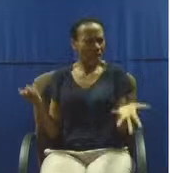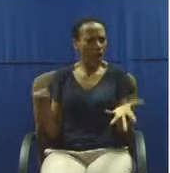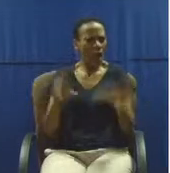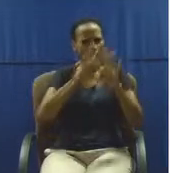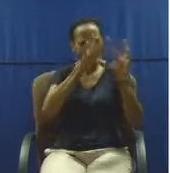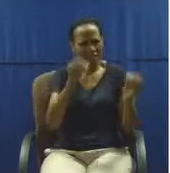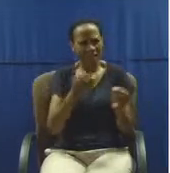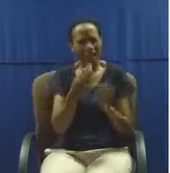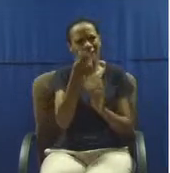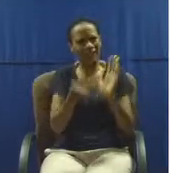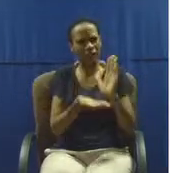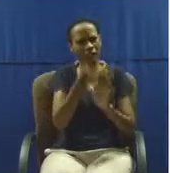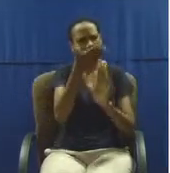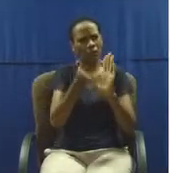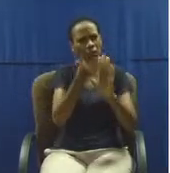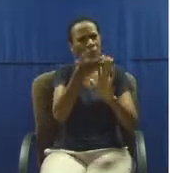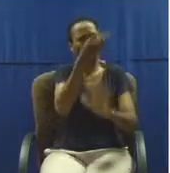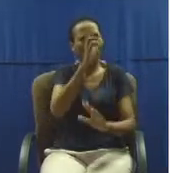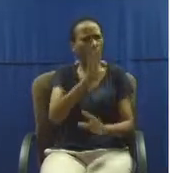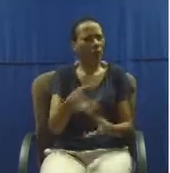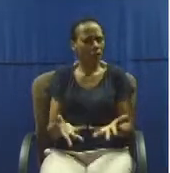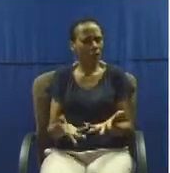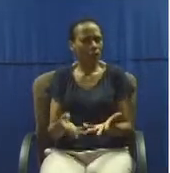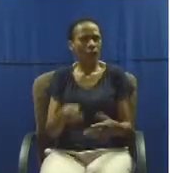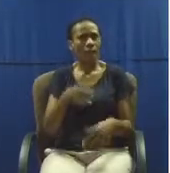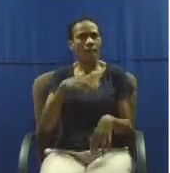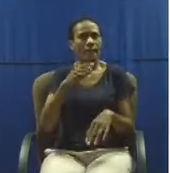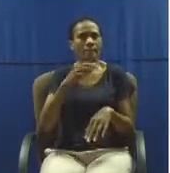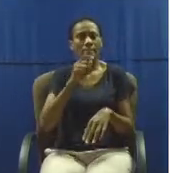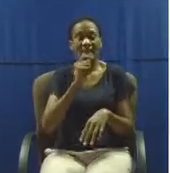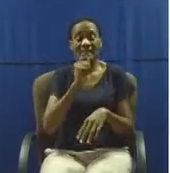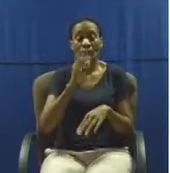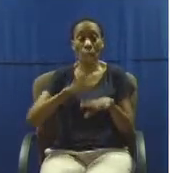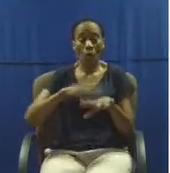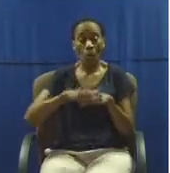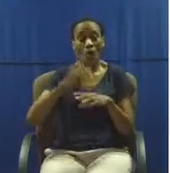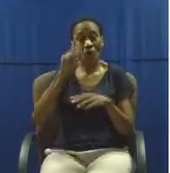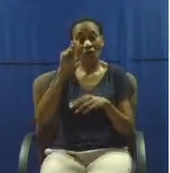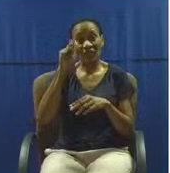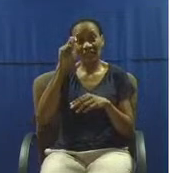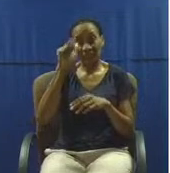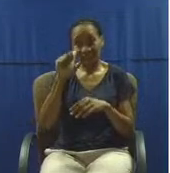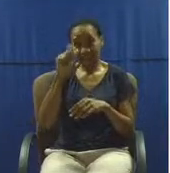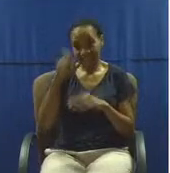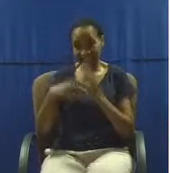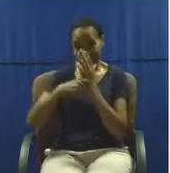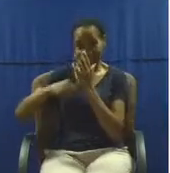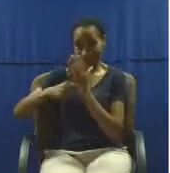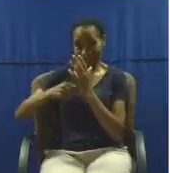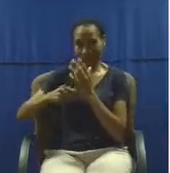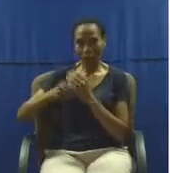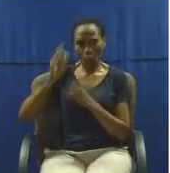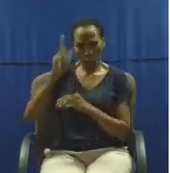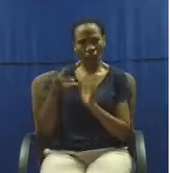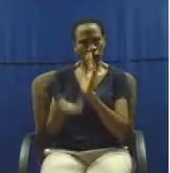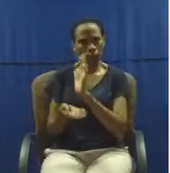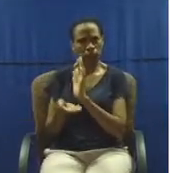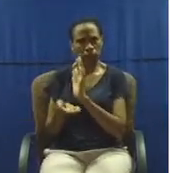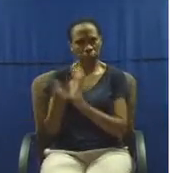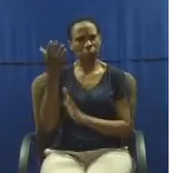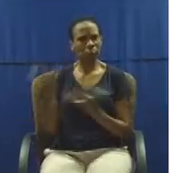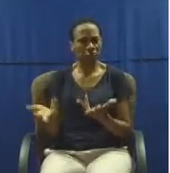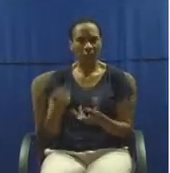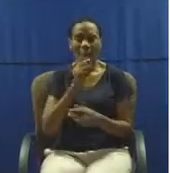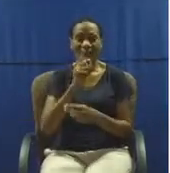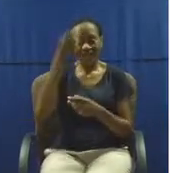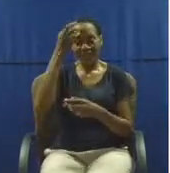will increase, which could result in a further tax windfall, which could then further cushion the fiscus and